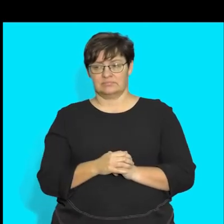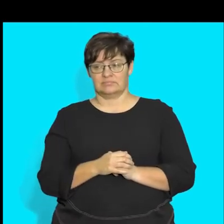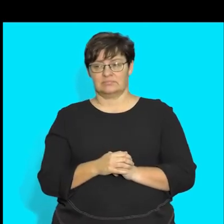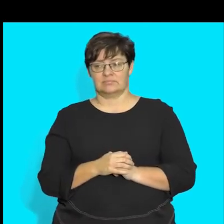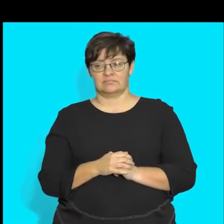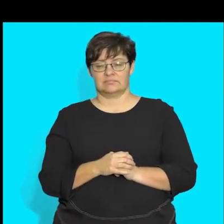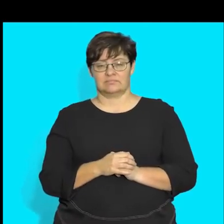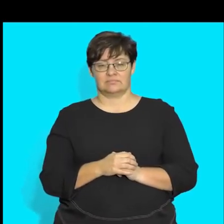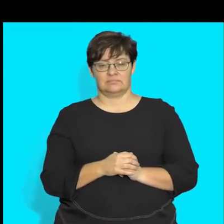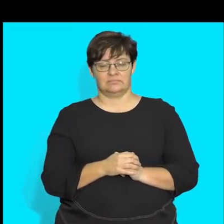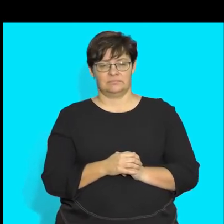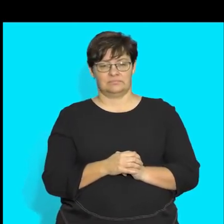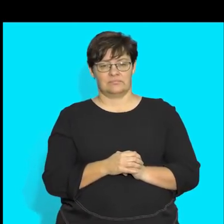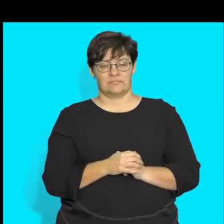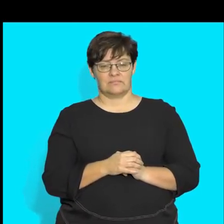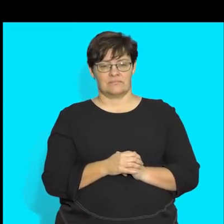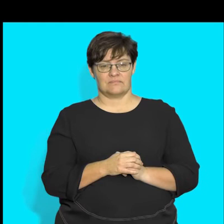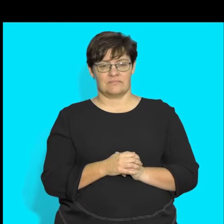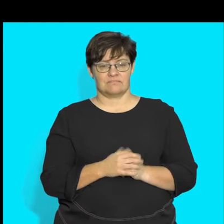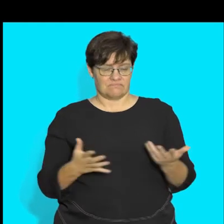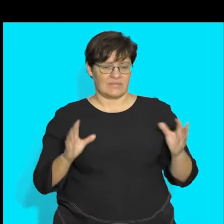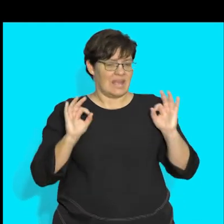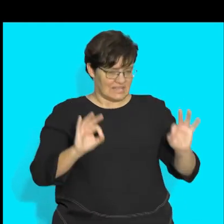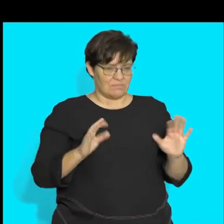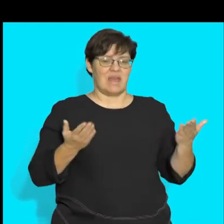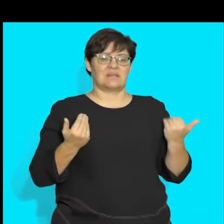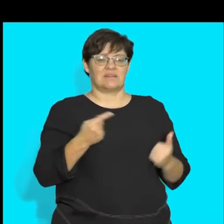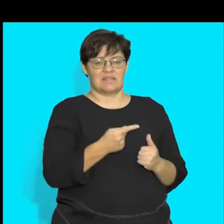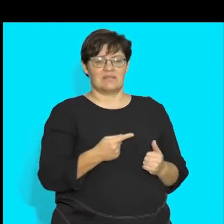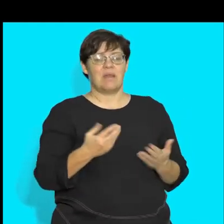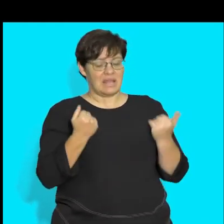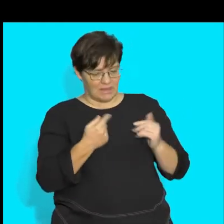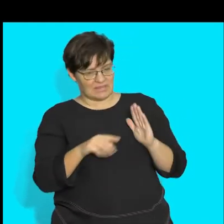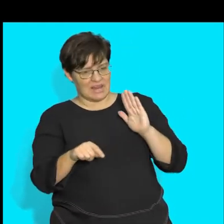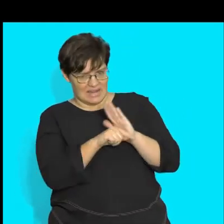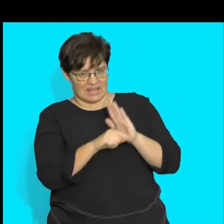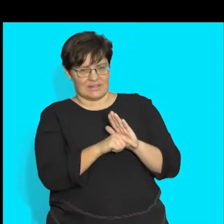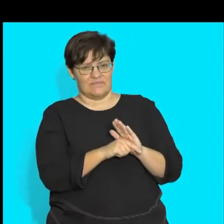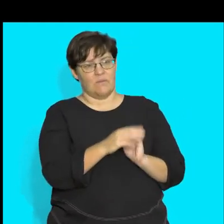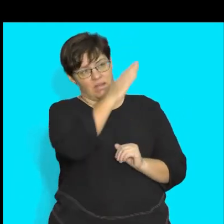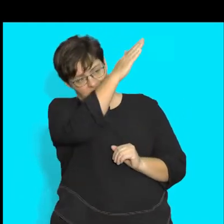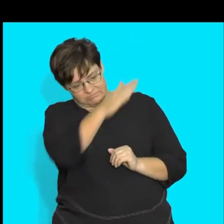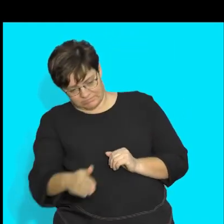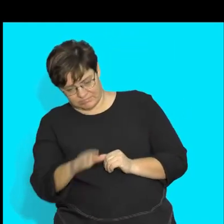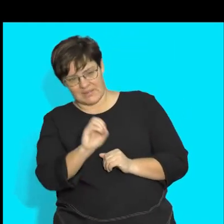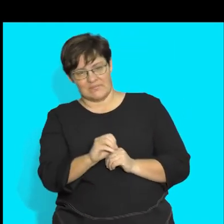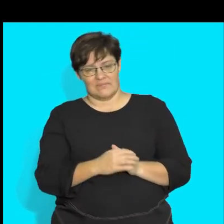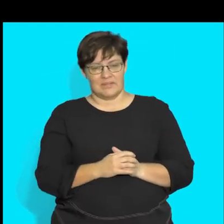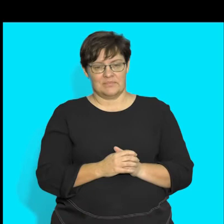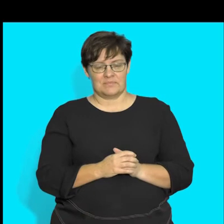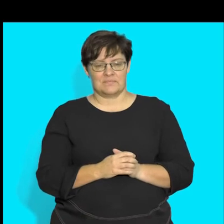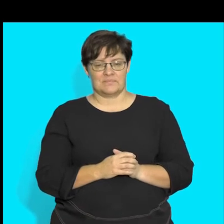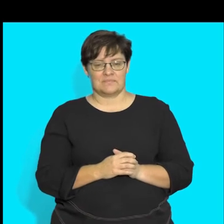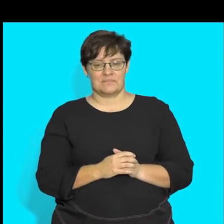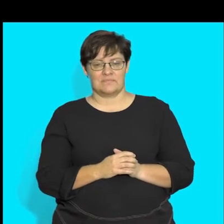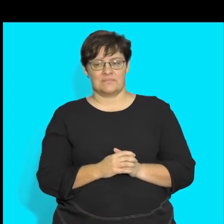negative square root of 3. That's exactly what I expected. I expected my gradient to be going down. Excellent. And